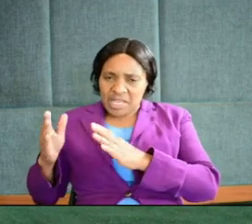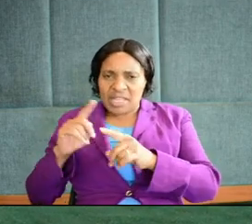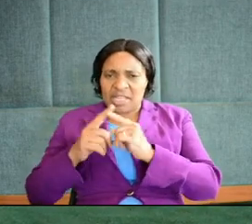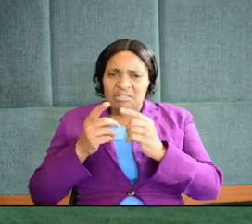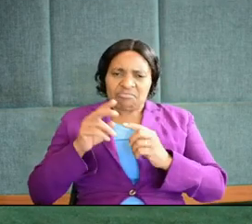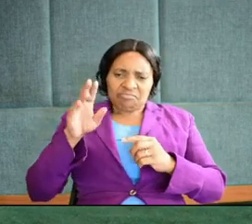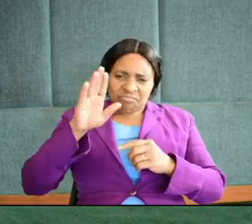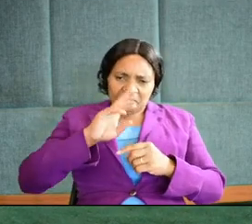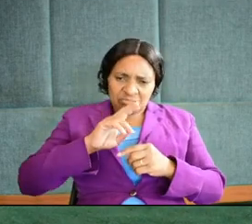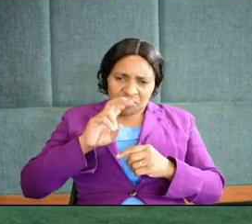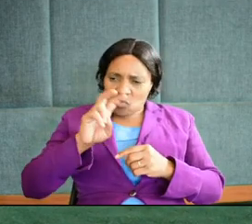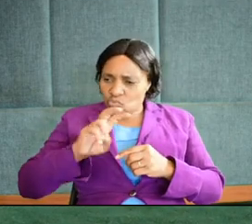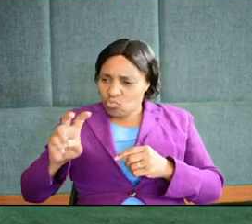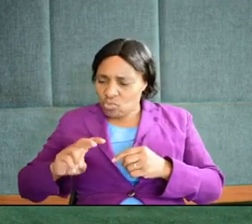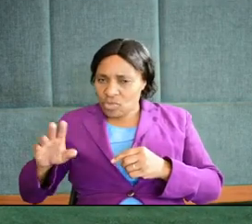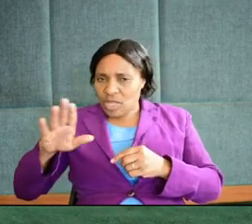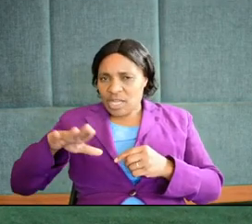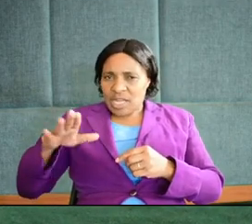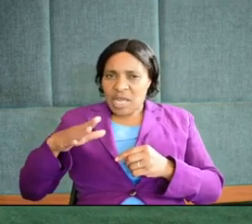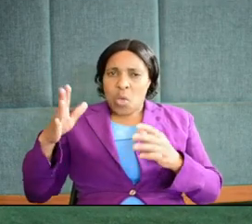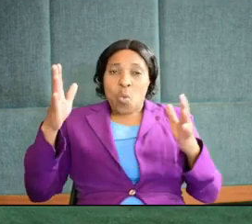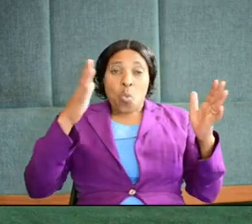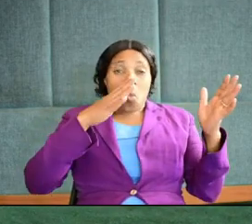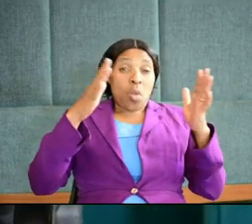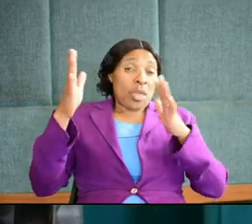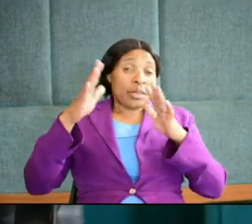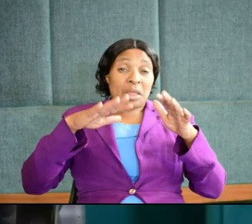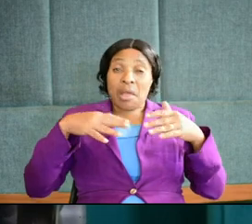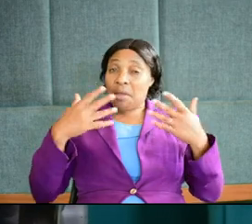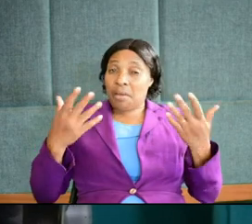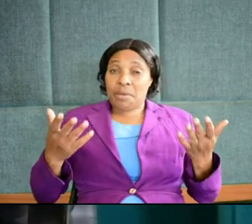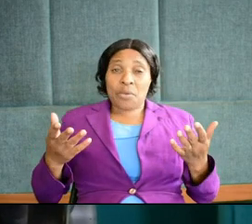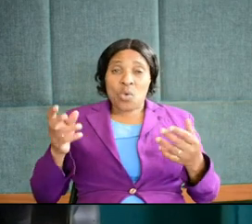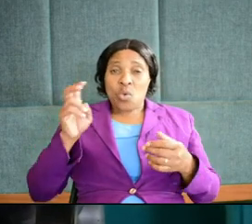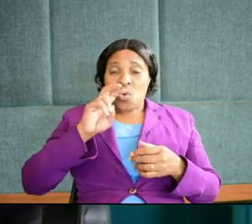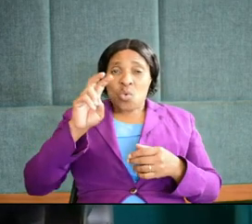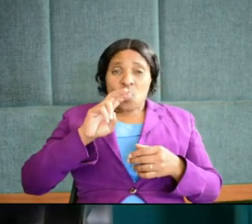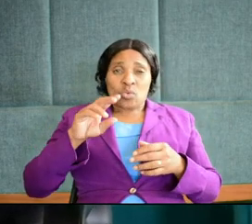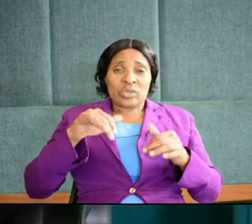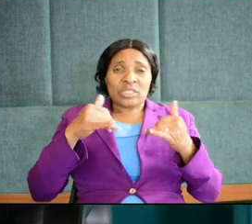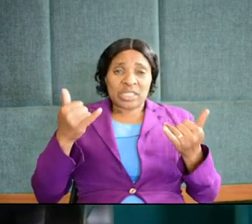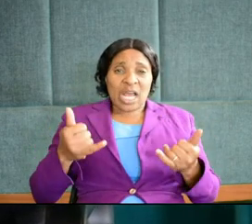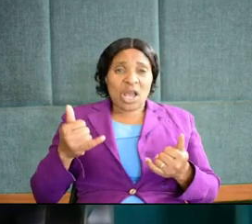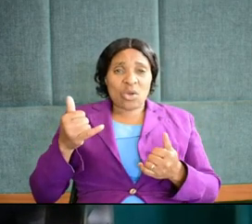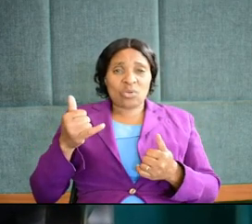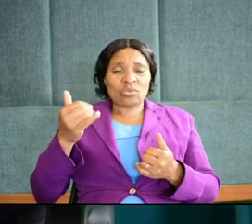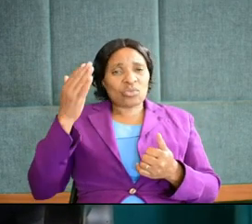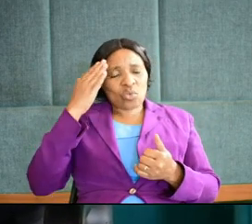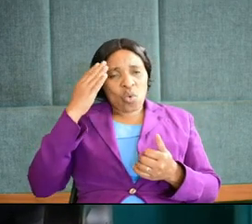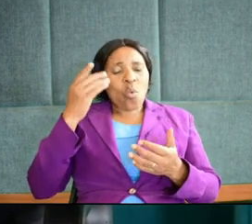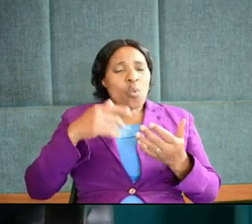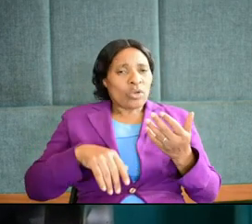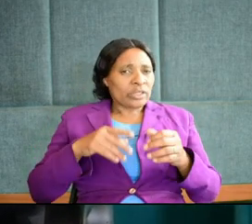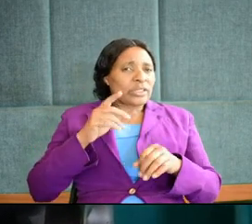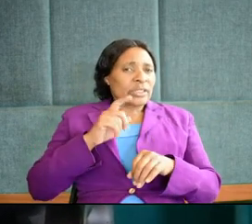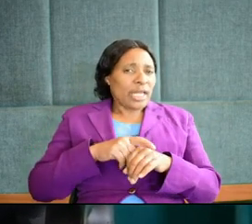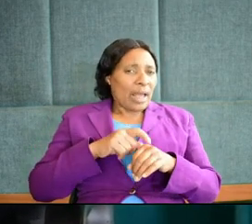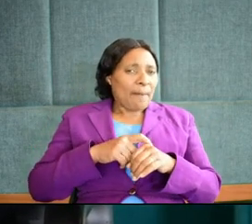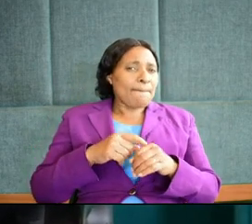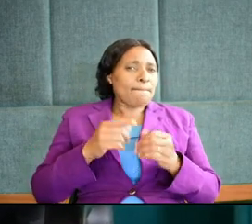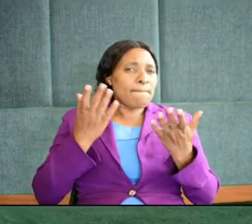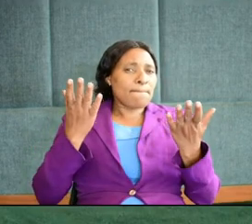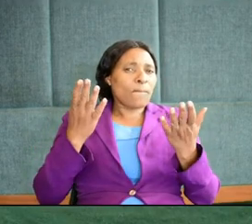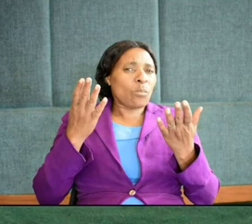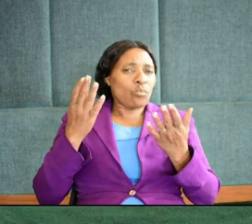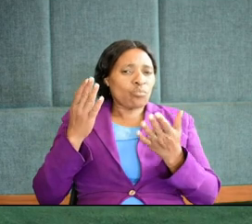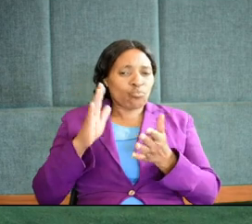area, I'd figure out the weather. How is it going to look like? Then now I'd know what I'm going to pack and what I'd need